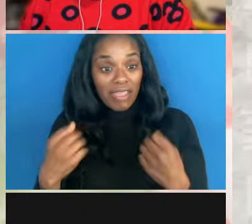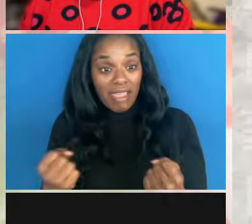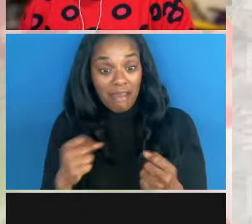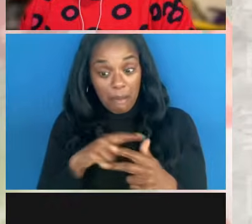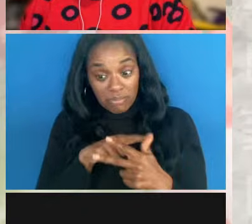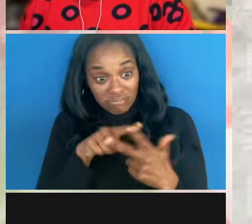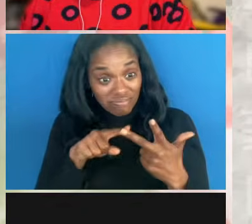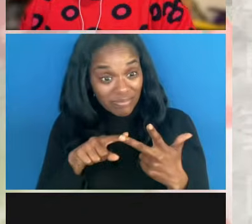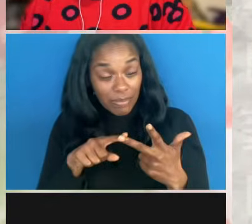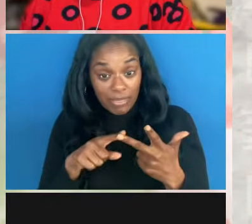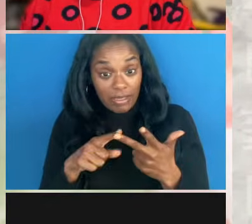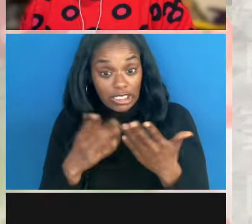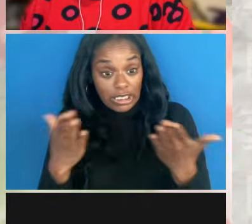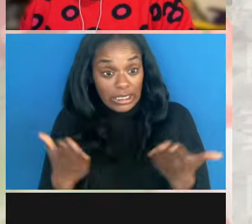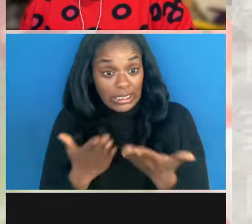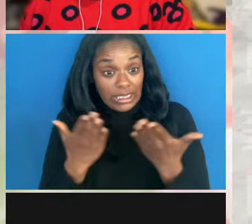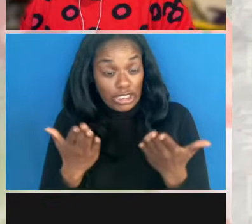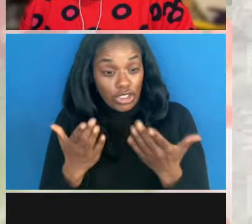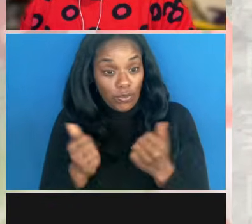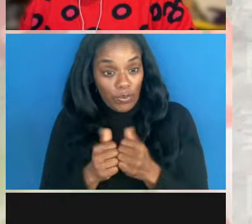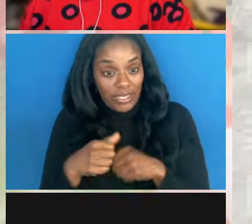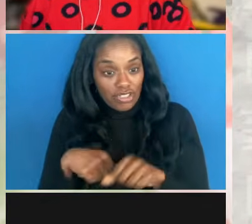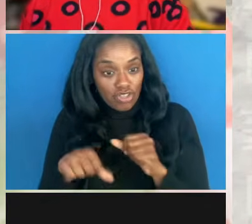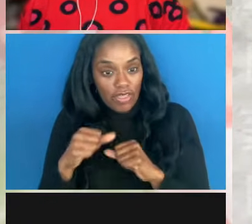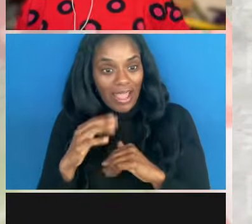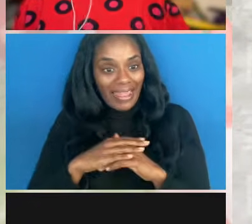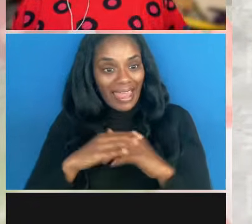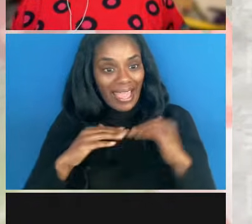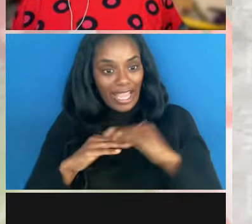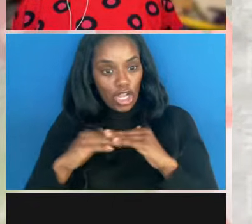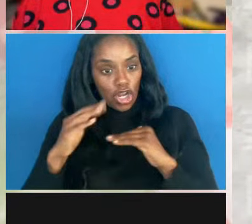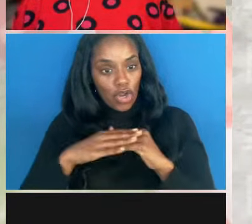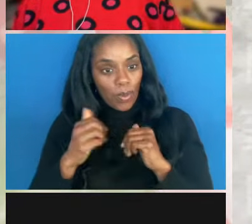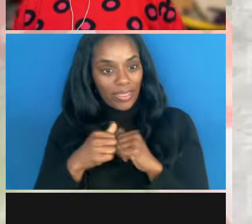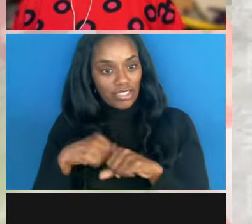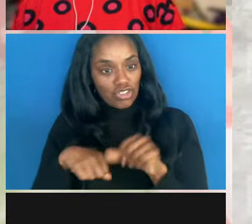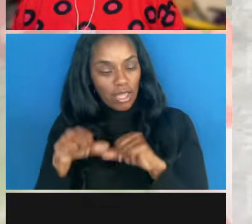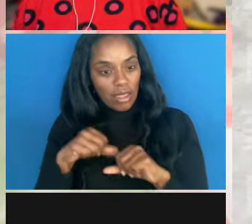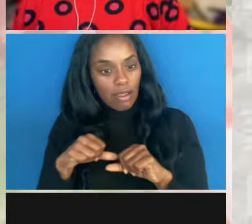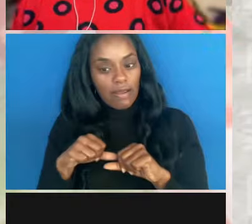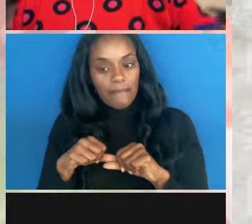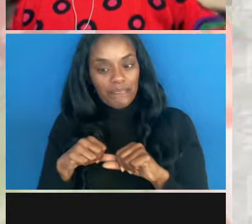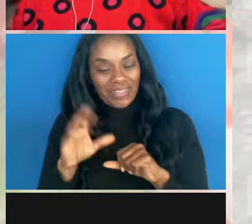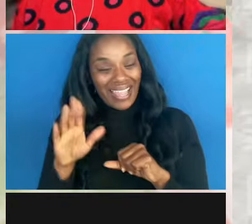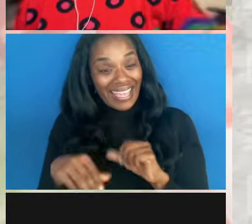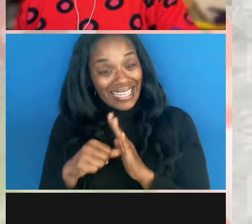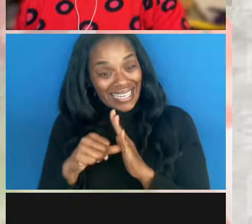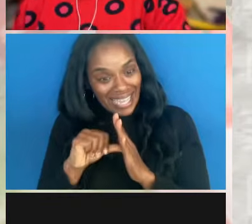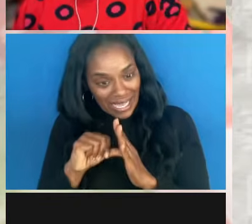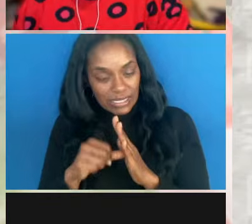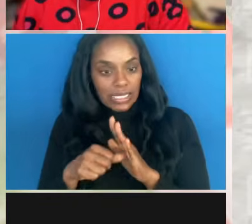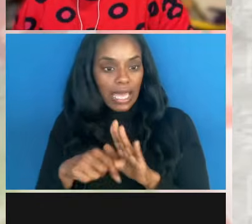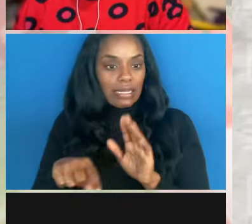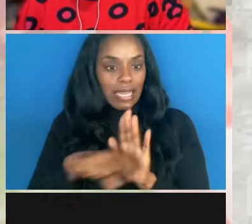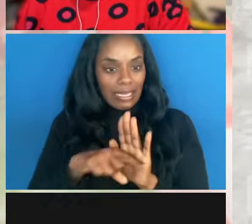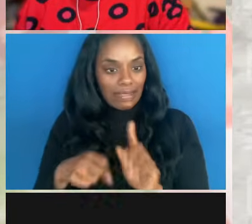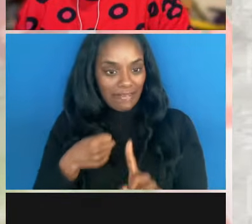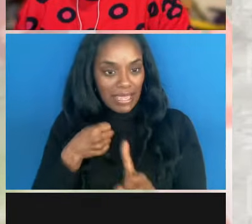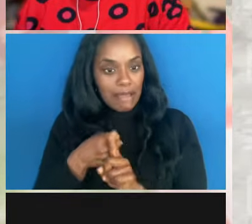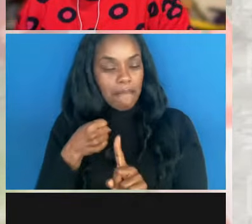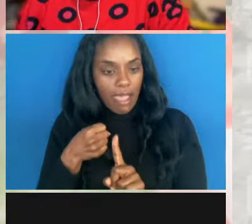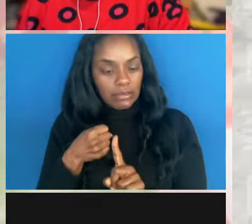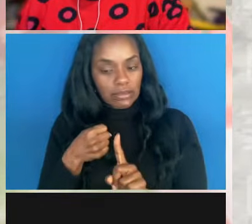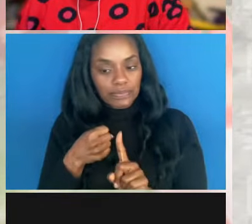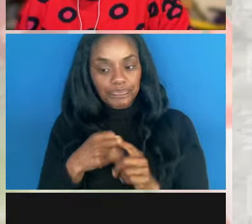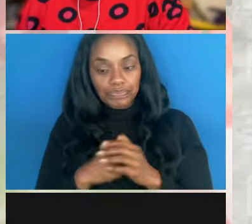exist or coexist with each other and layer on top of each other, and they enhance the negative impacts of each other. And so